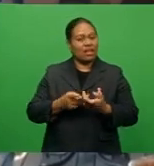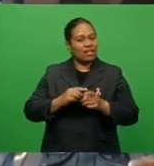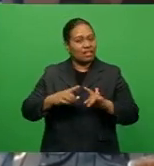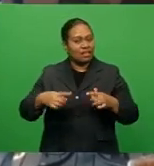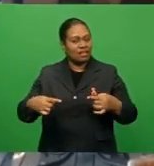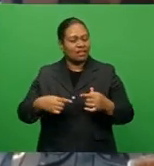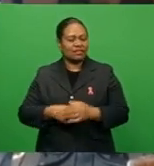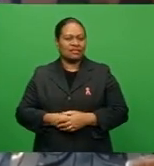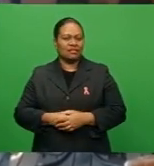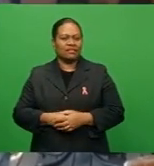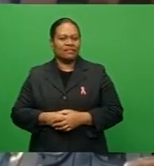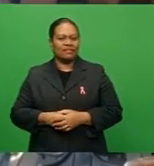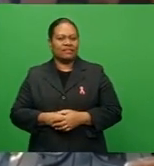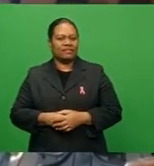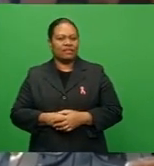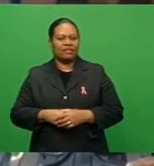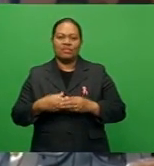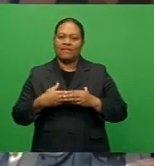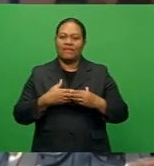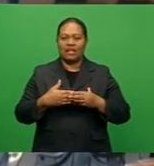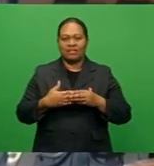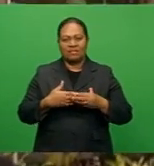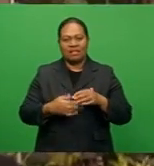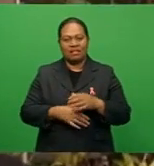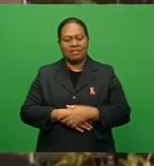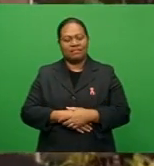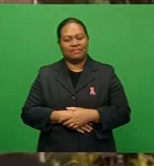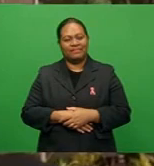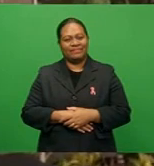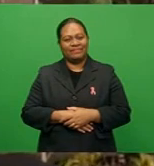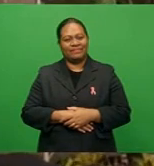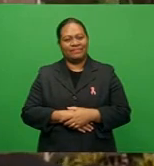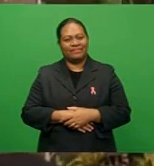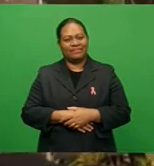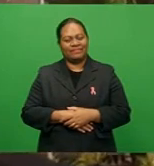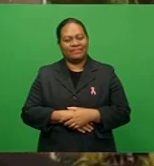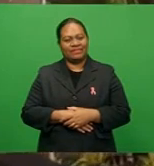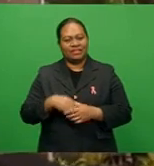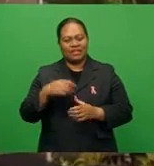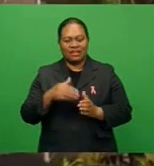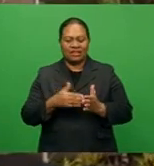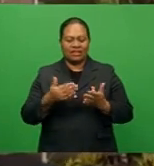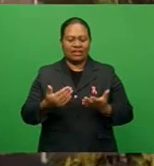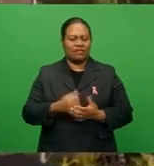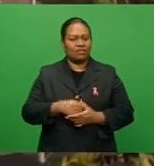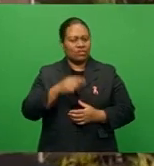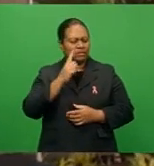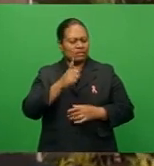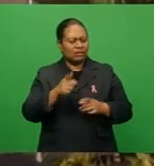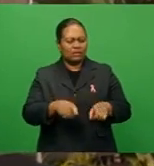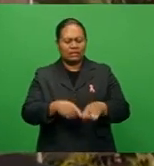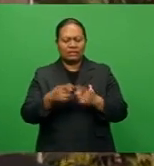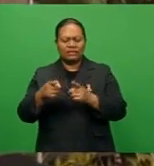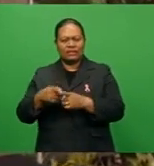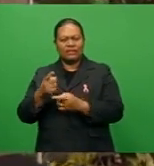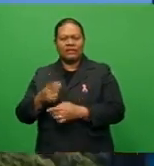we are also flexible, you know? So we try to accommodate all different guests we have. The